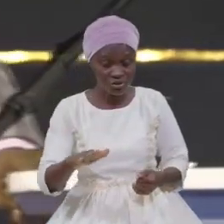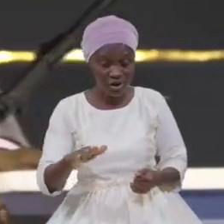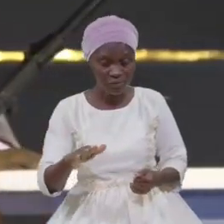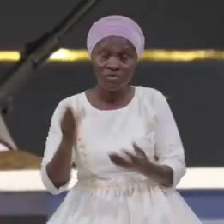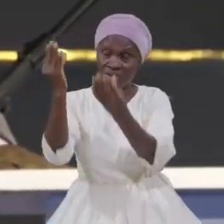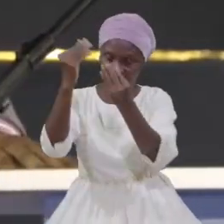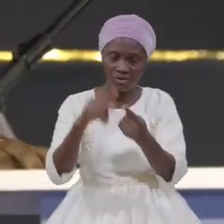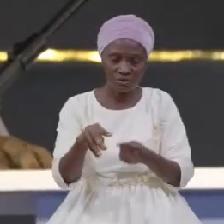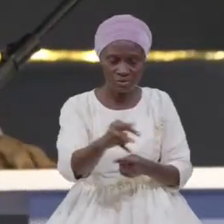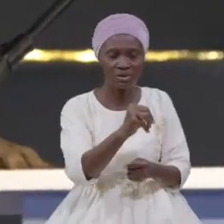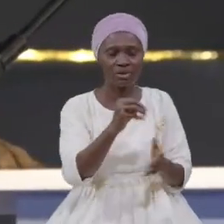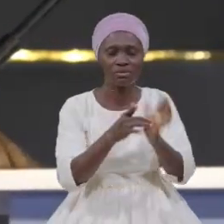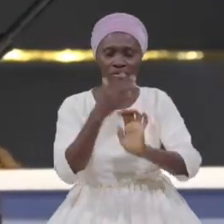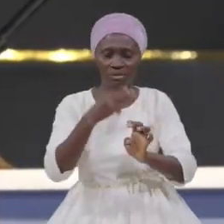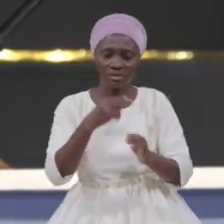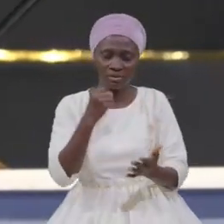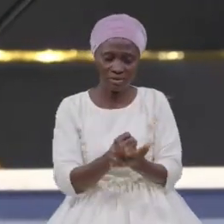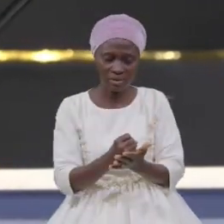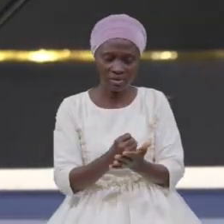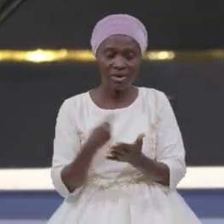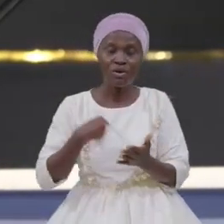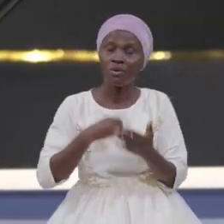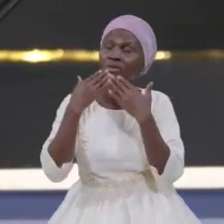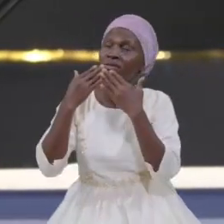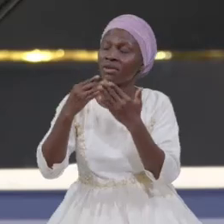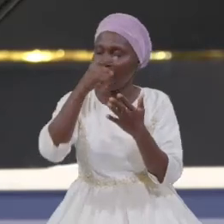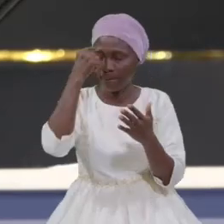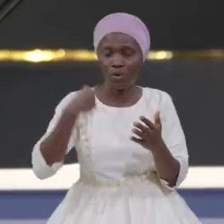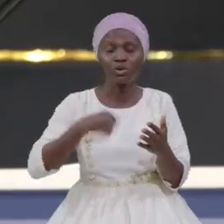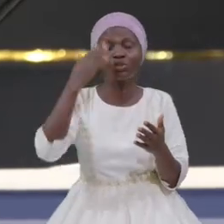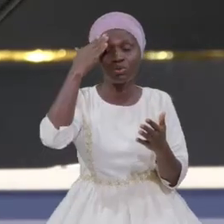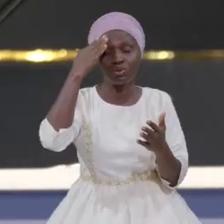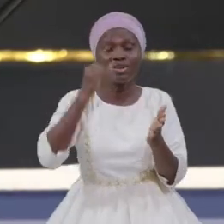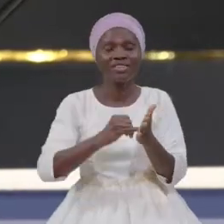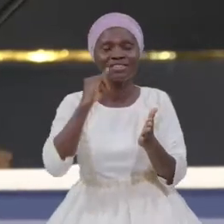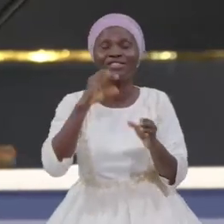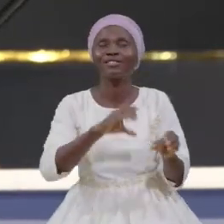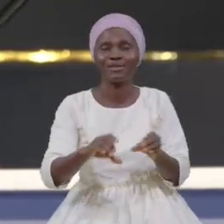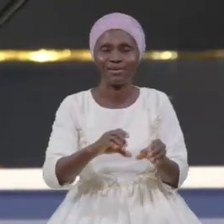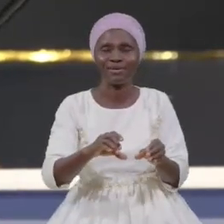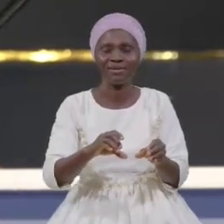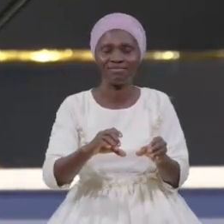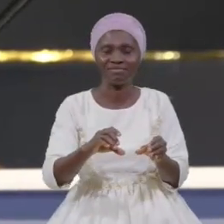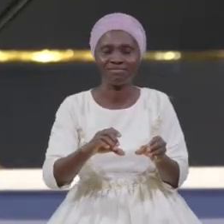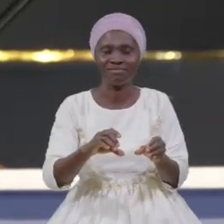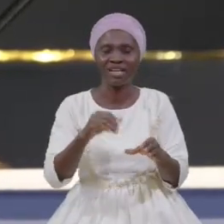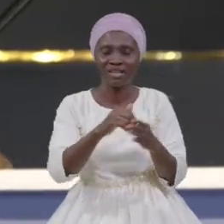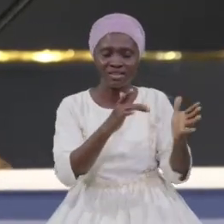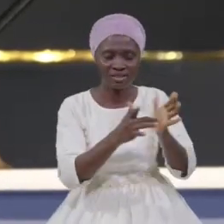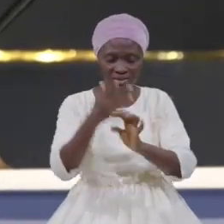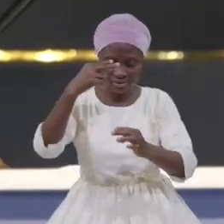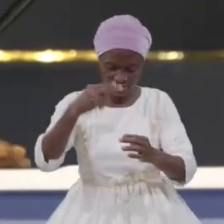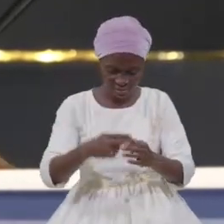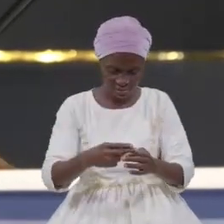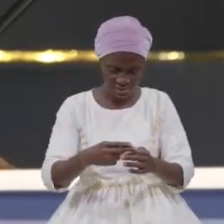unto everyone. We thank you because we know it is done. In Jesus' name